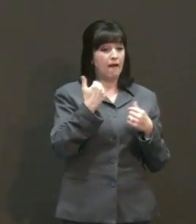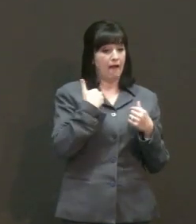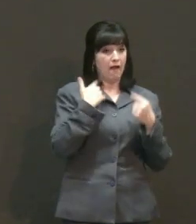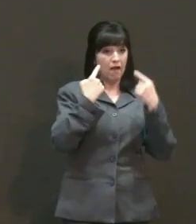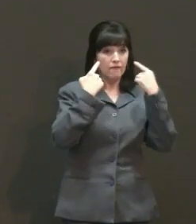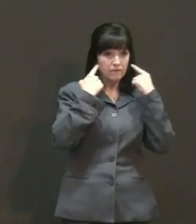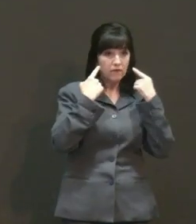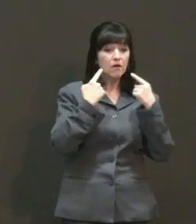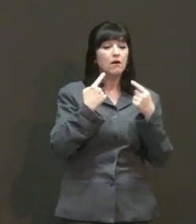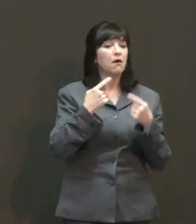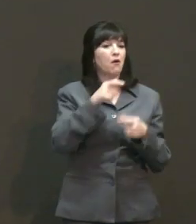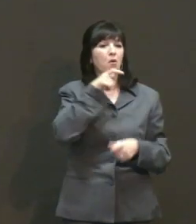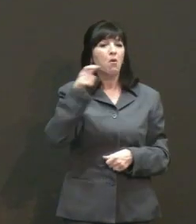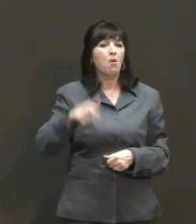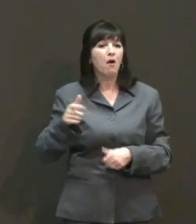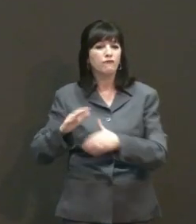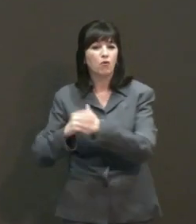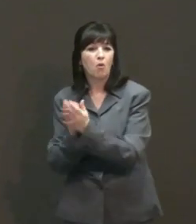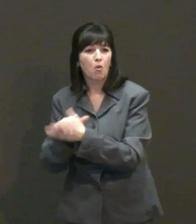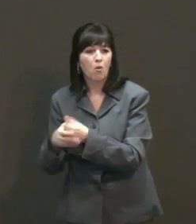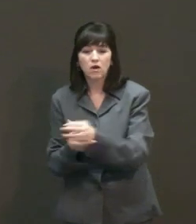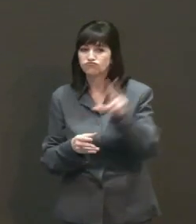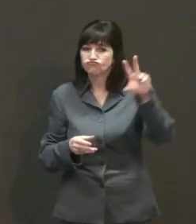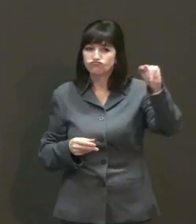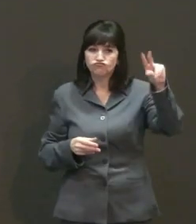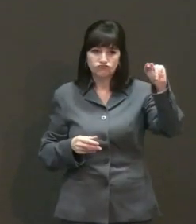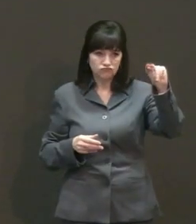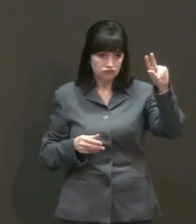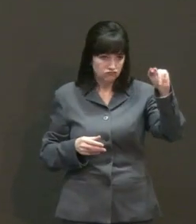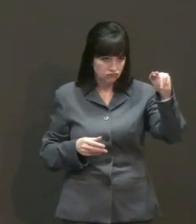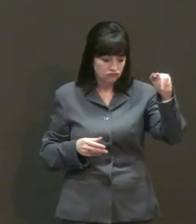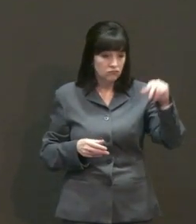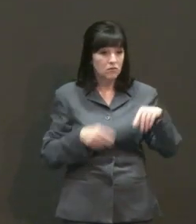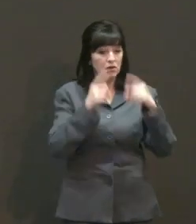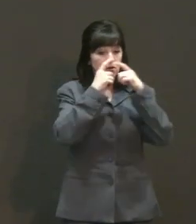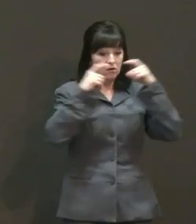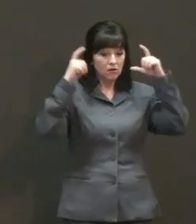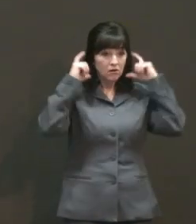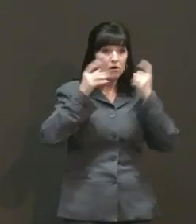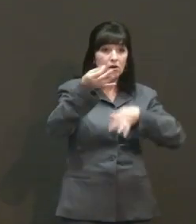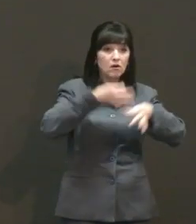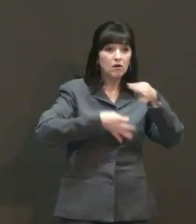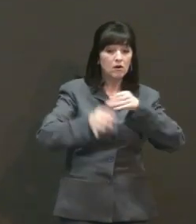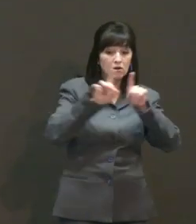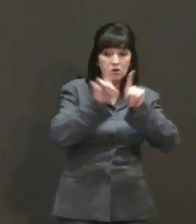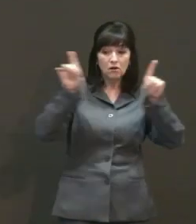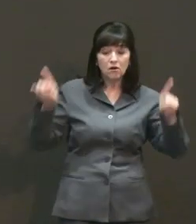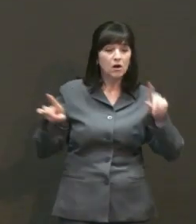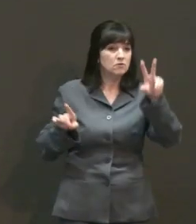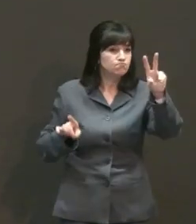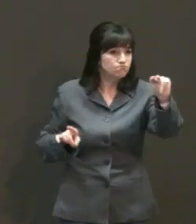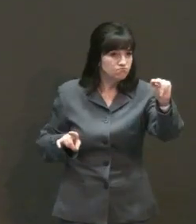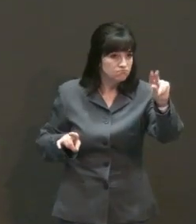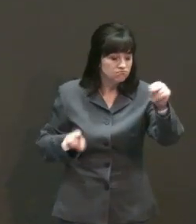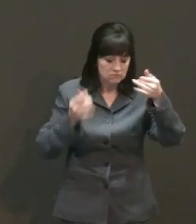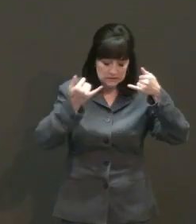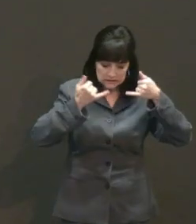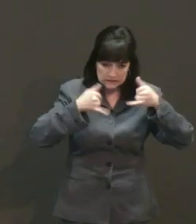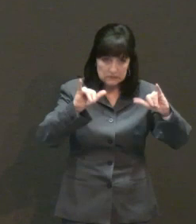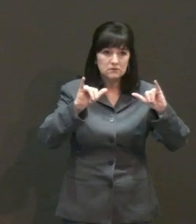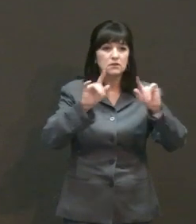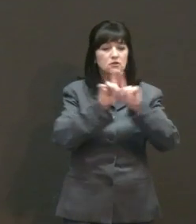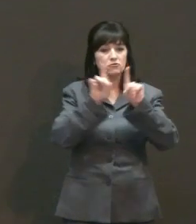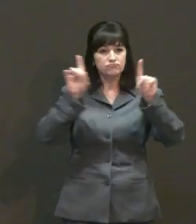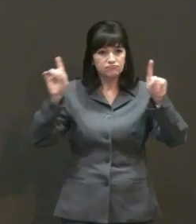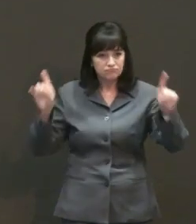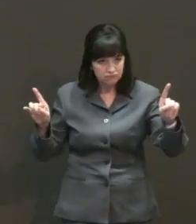washing and social distancing, which are so very important. The best defense against COVID-19 is